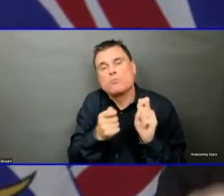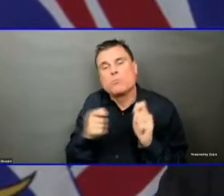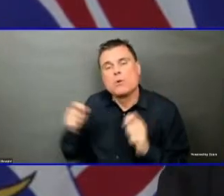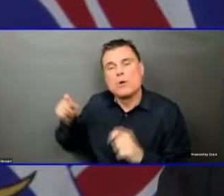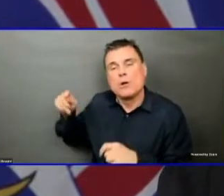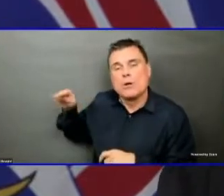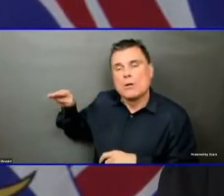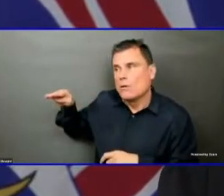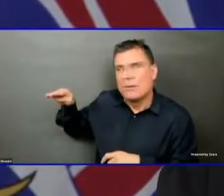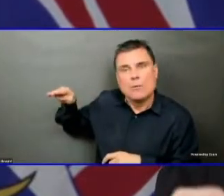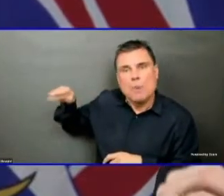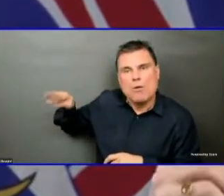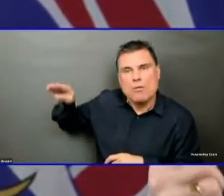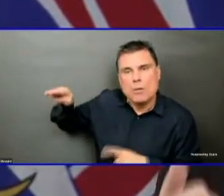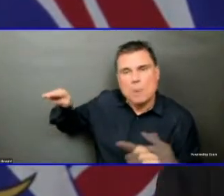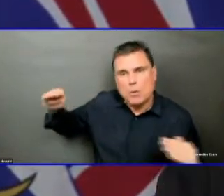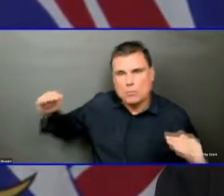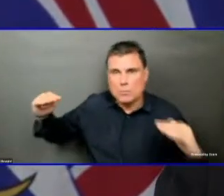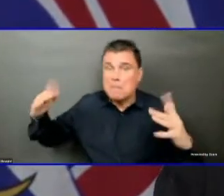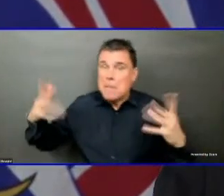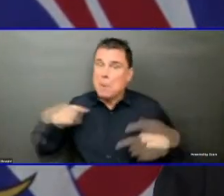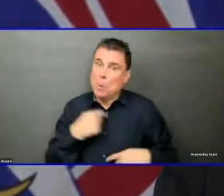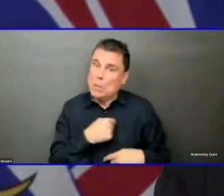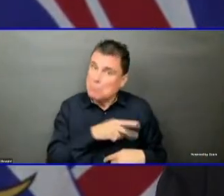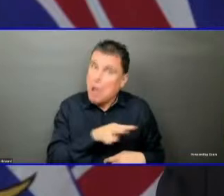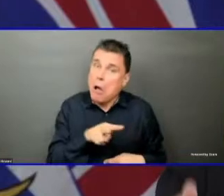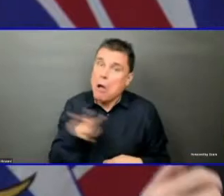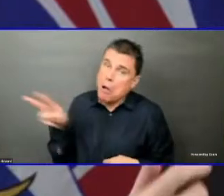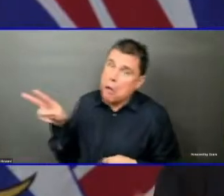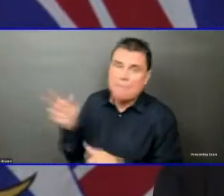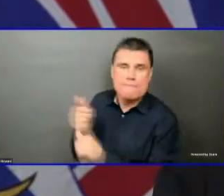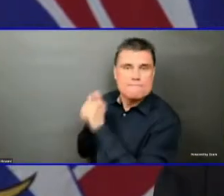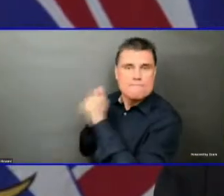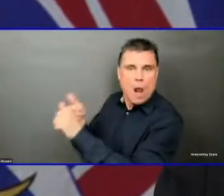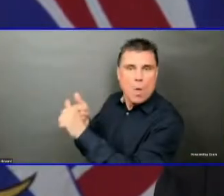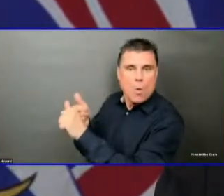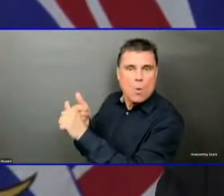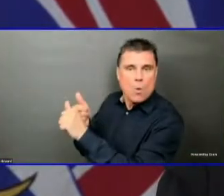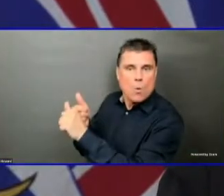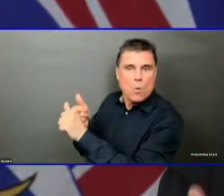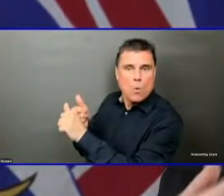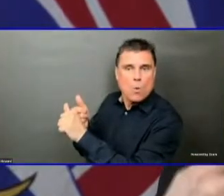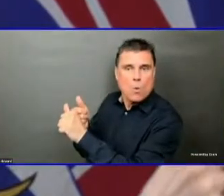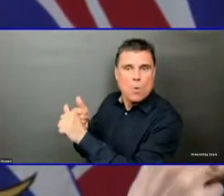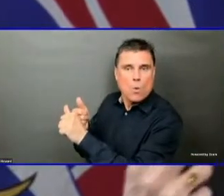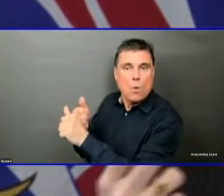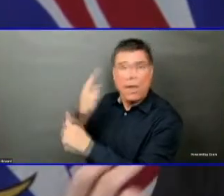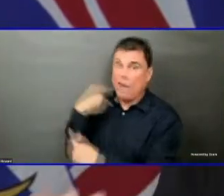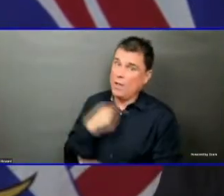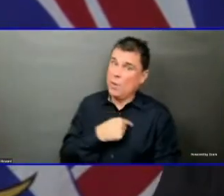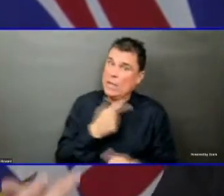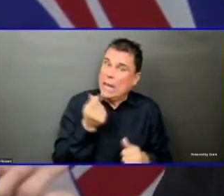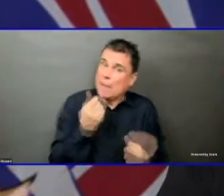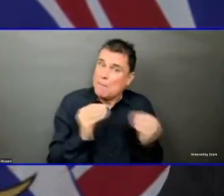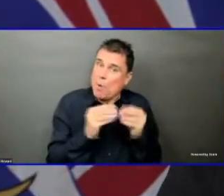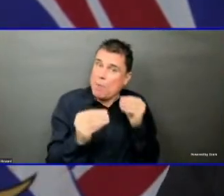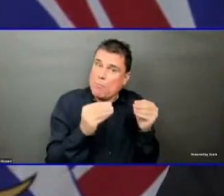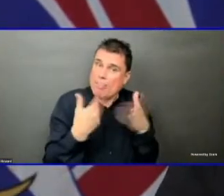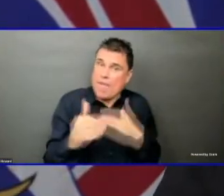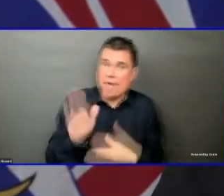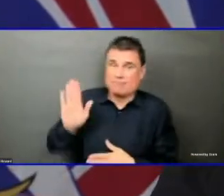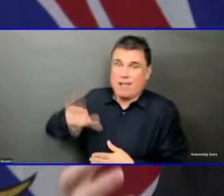to continue to be able to safely go to restaurants, to safely go to retail shops, to safely go to